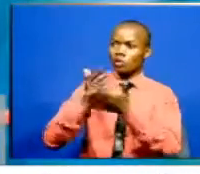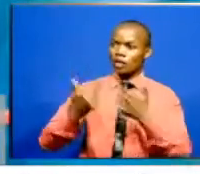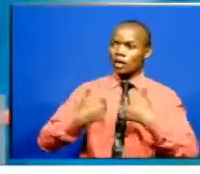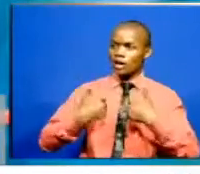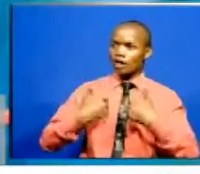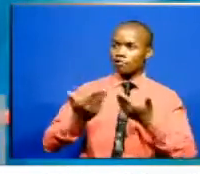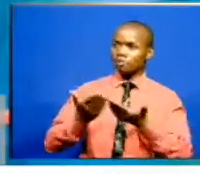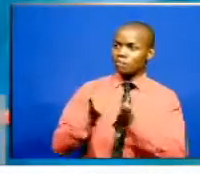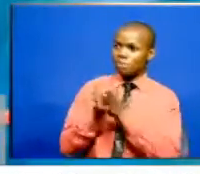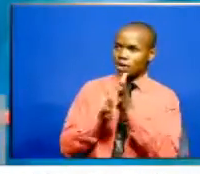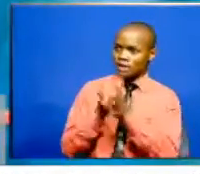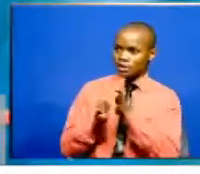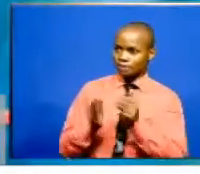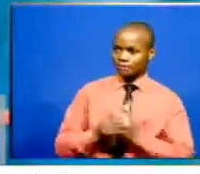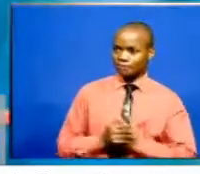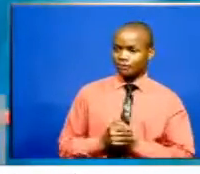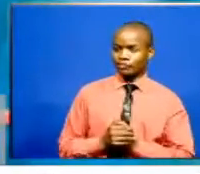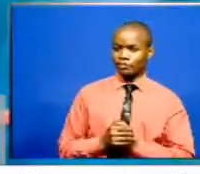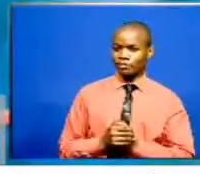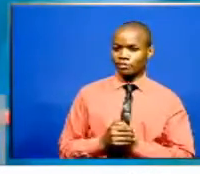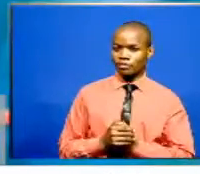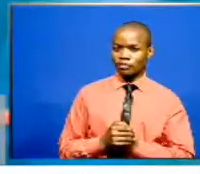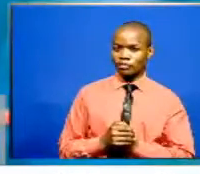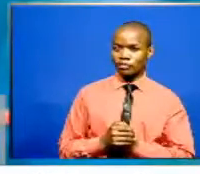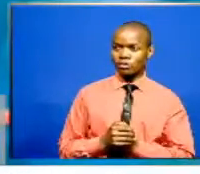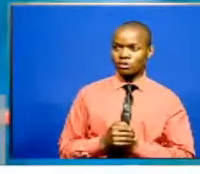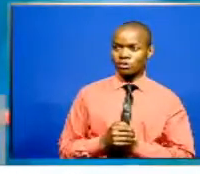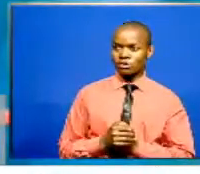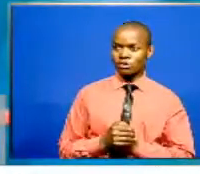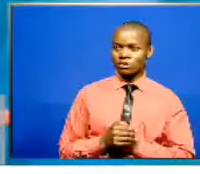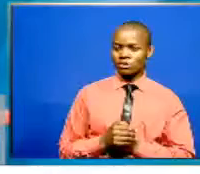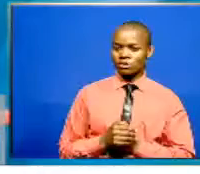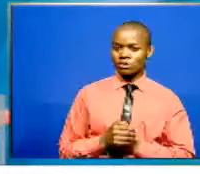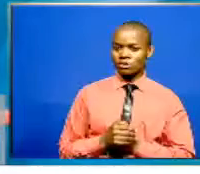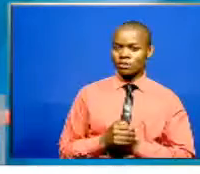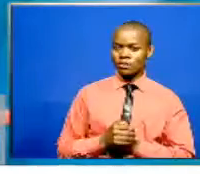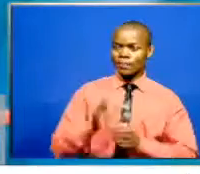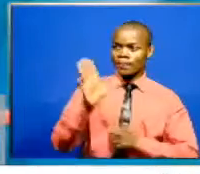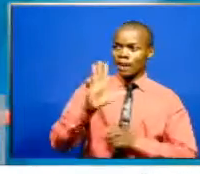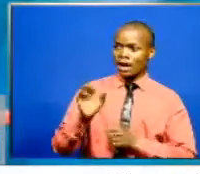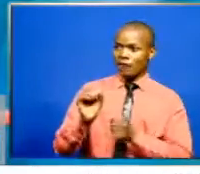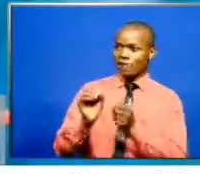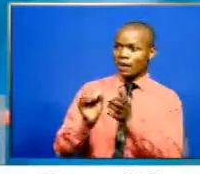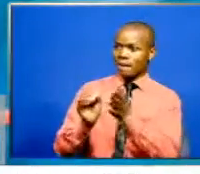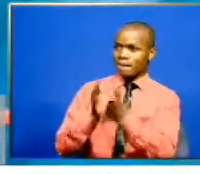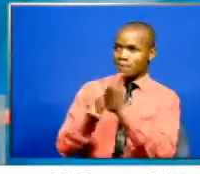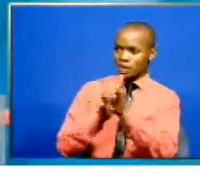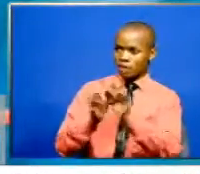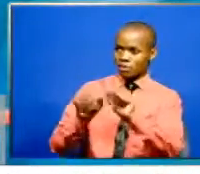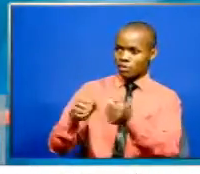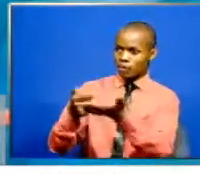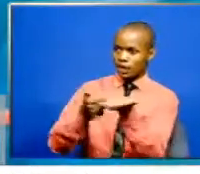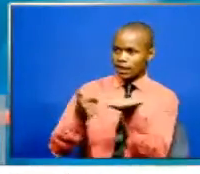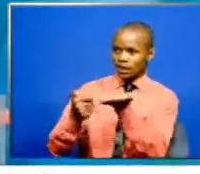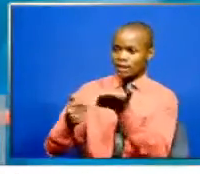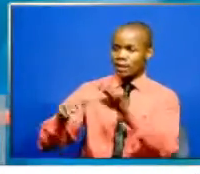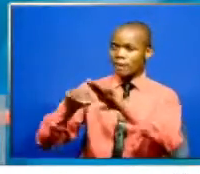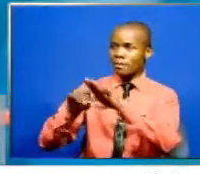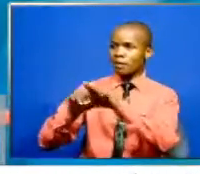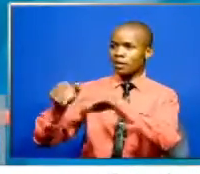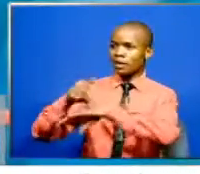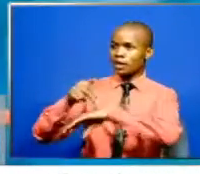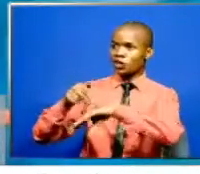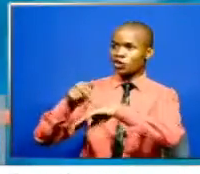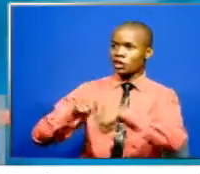So this green African Green Stimulus Package will be really discussed by the member state, how they